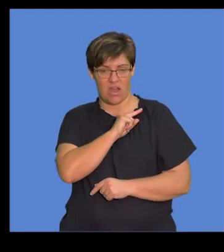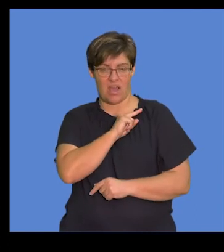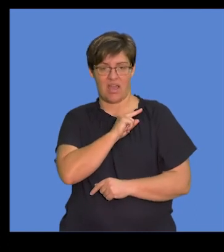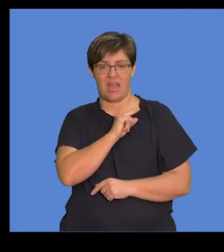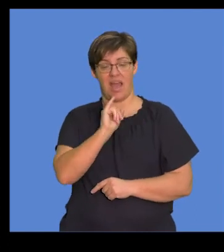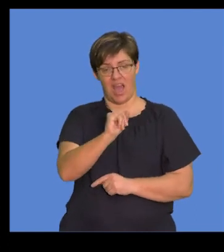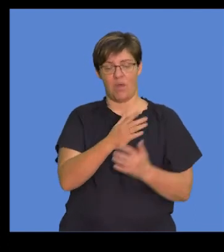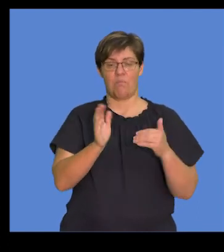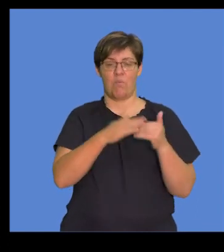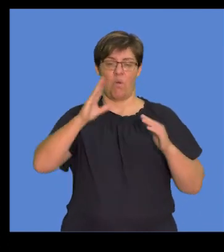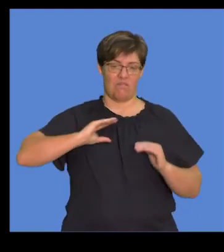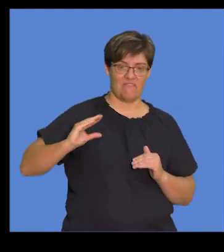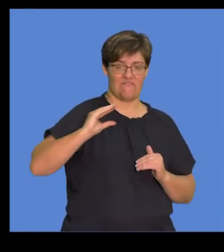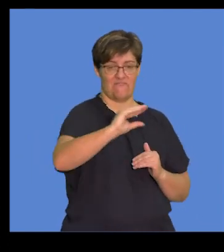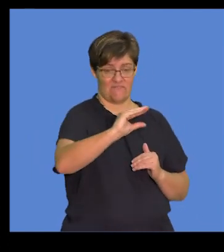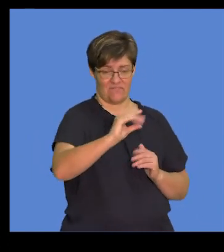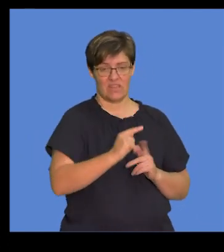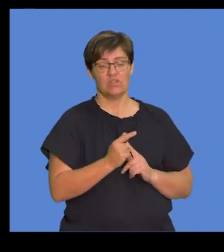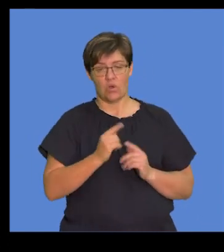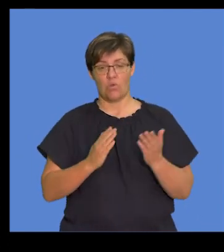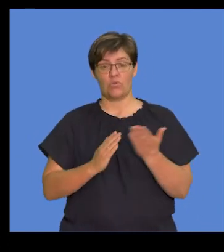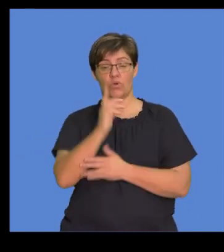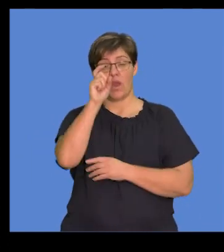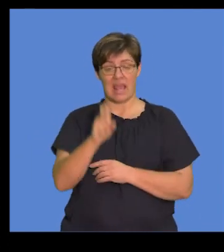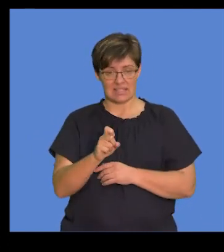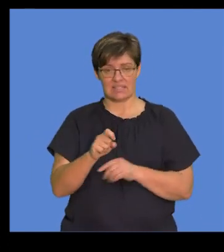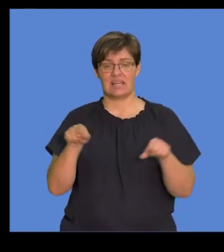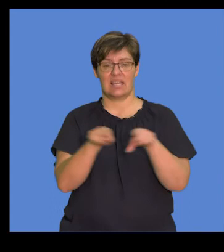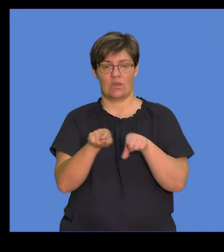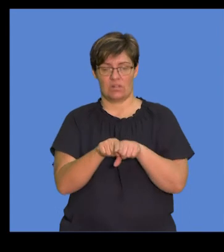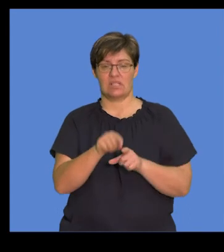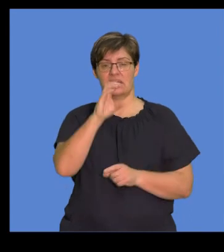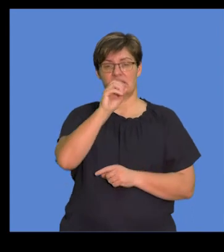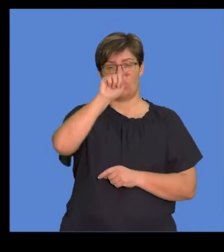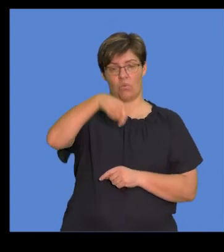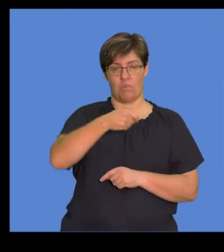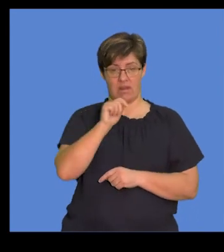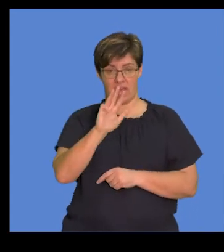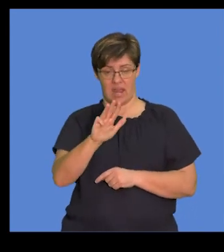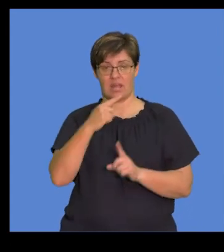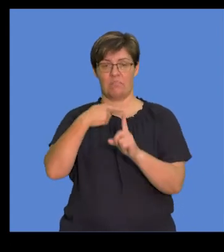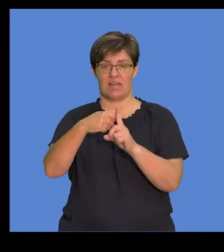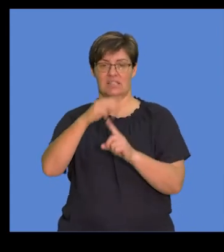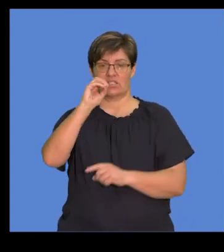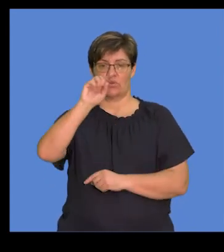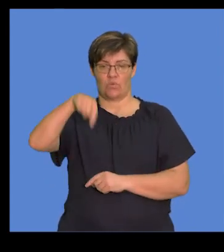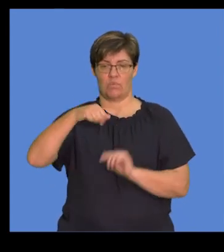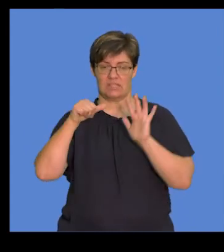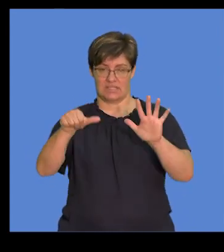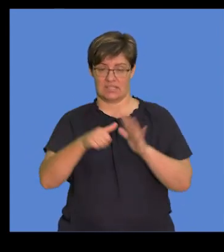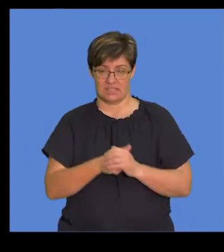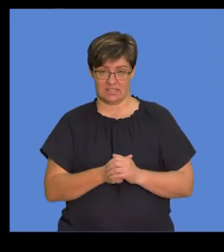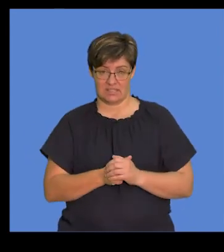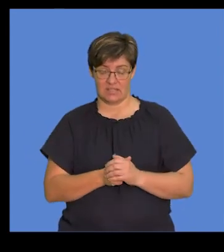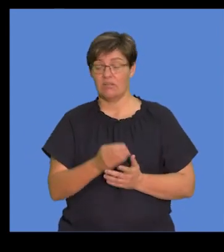why it gets greater current. So the total current that goes through X is equals to 0.9